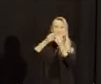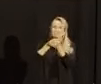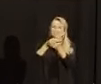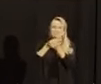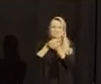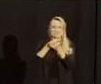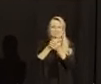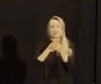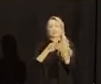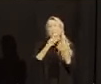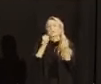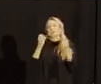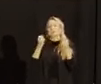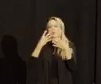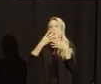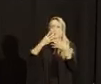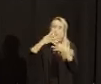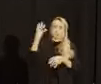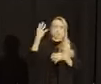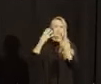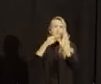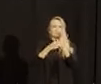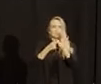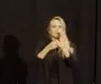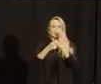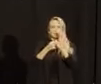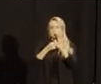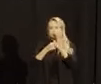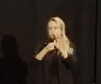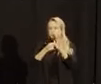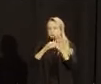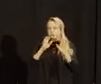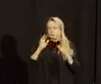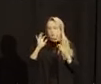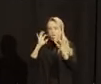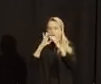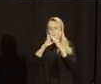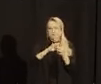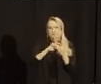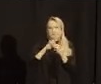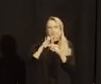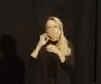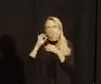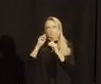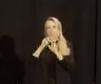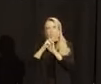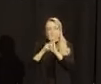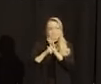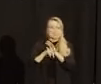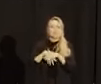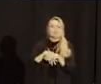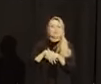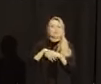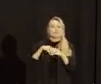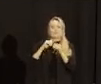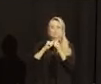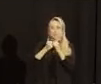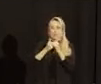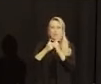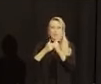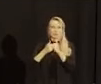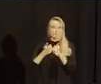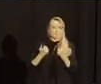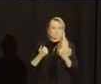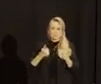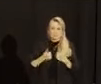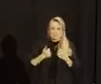other examples in health policy and in living in our communities where I want to see that